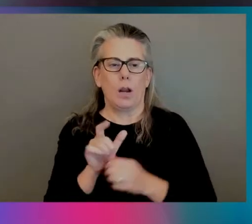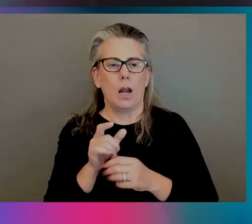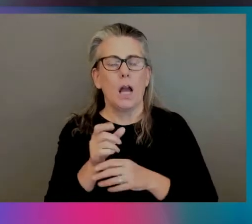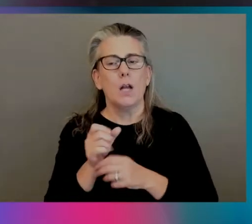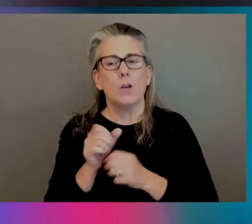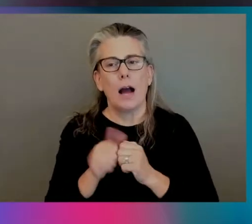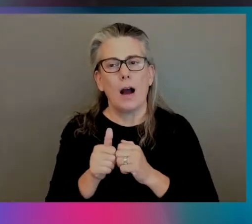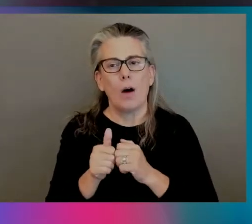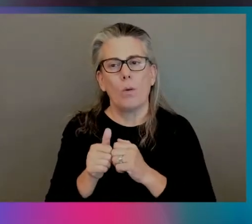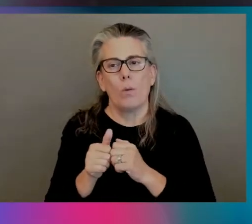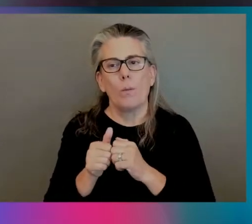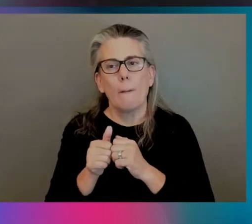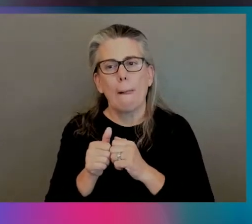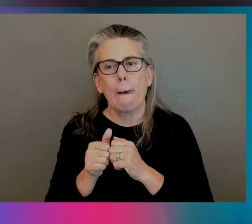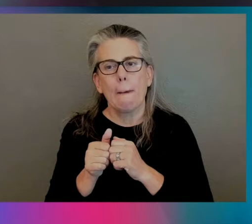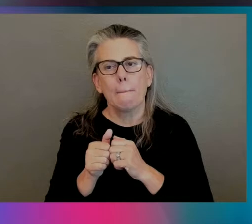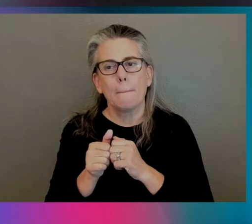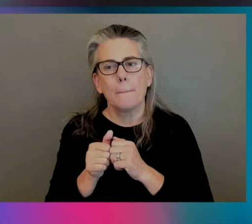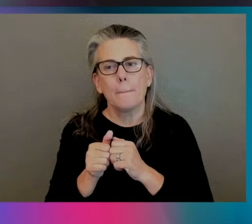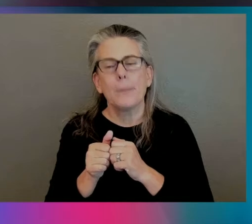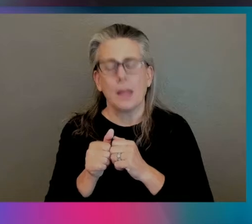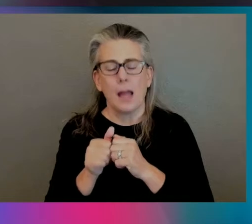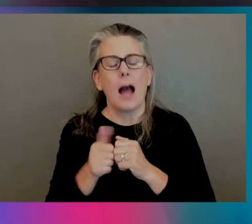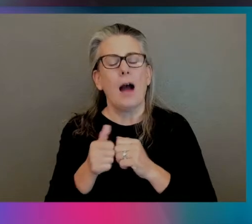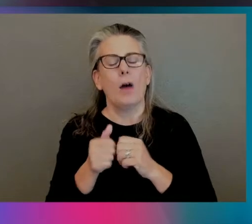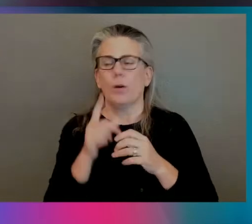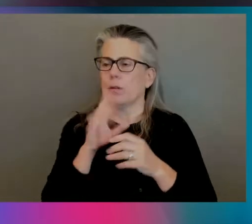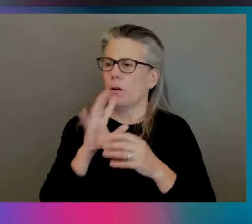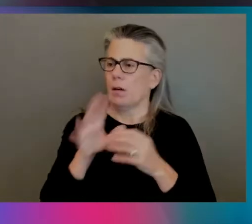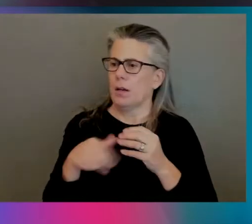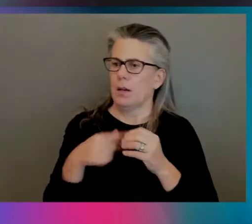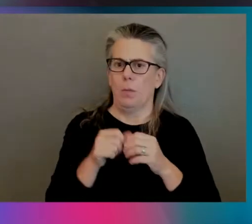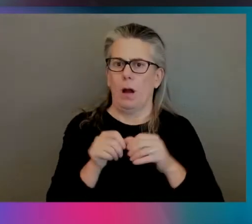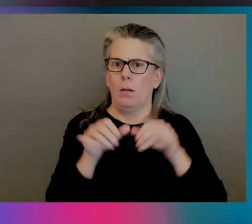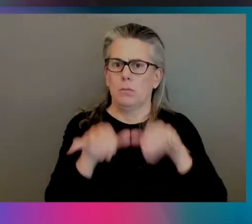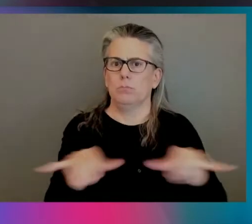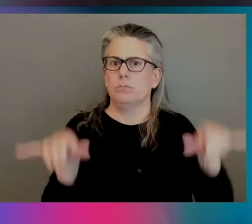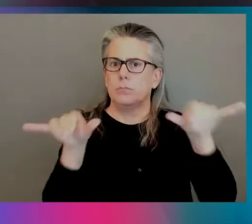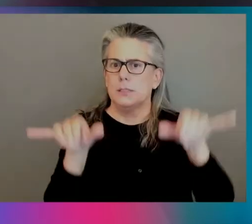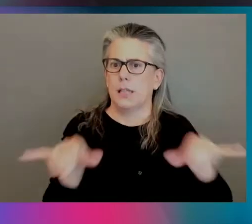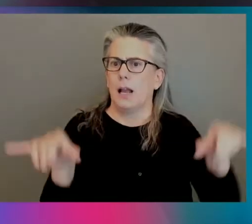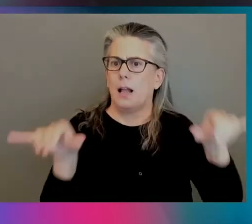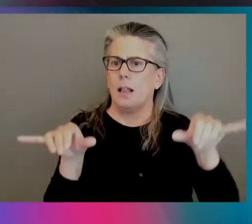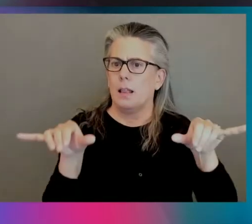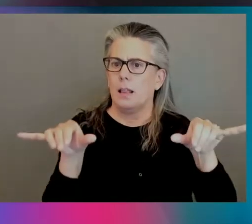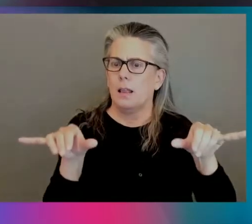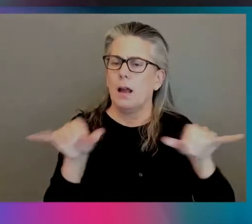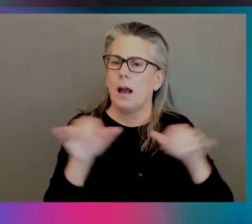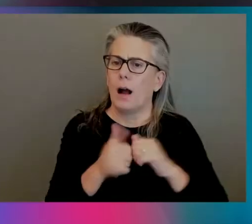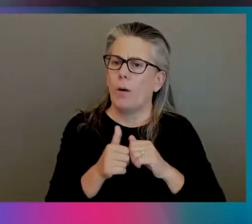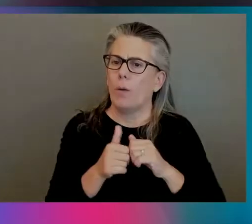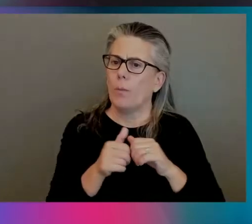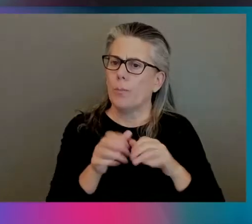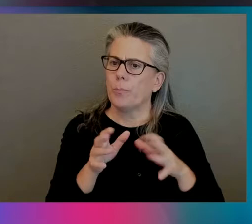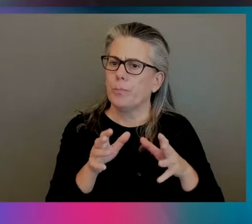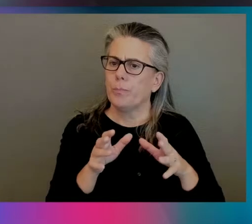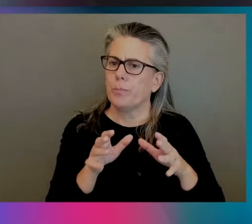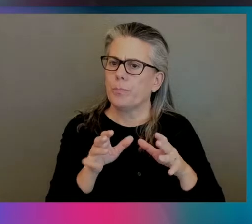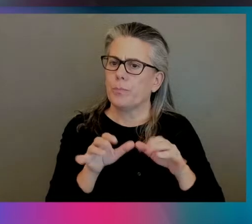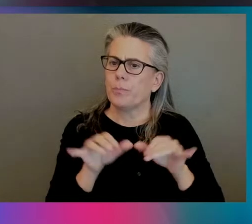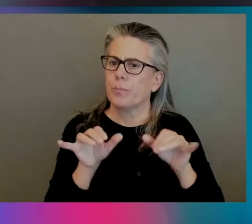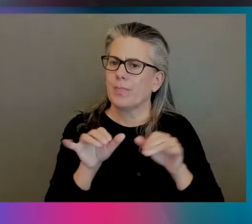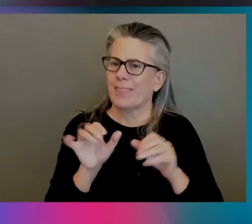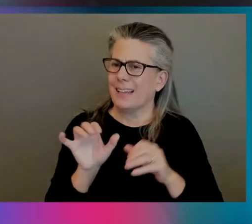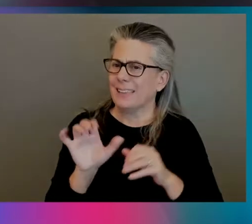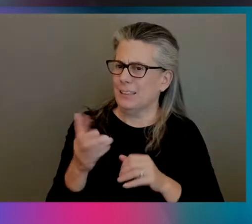for one. We're talking at scale here, right? So this sounds like a really bit of heavy lift, heavy burden. Absolutely. Right. Yeah, let me get to the,